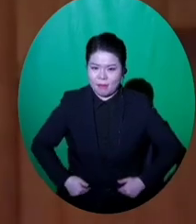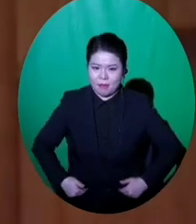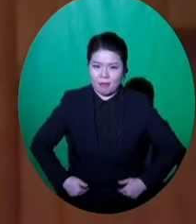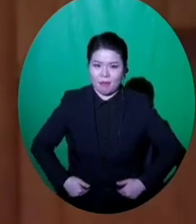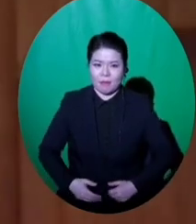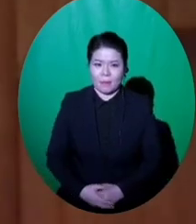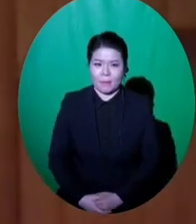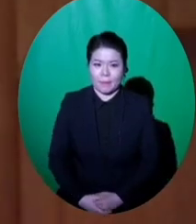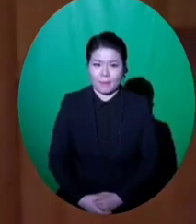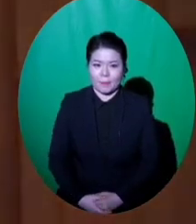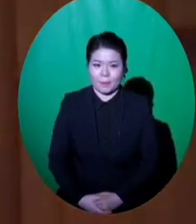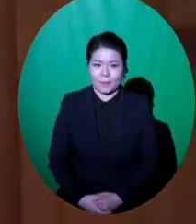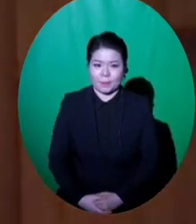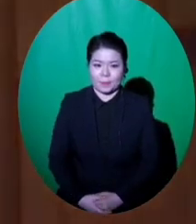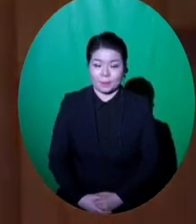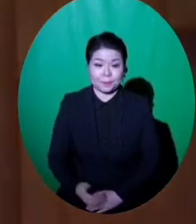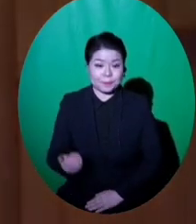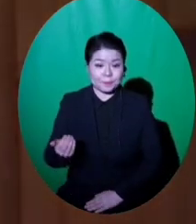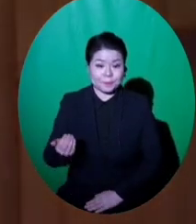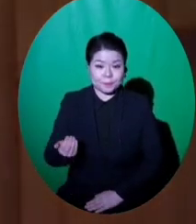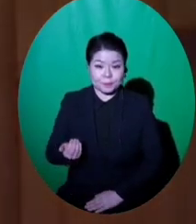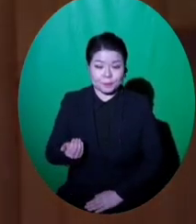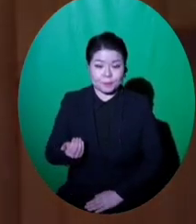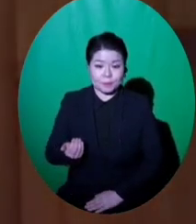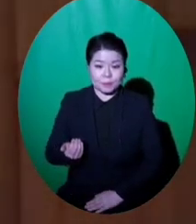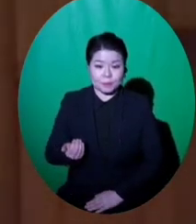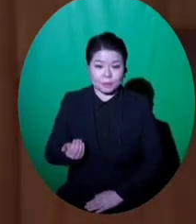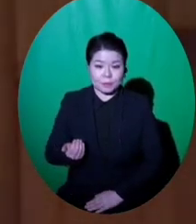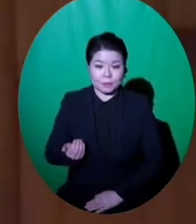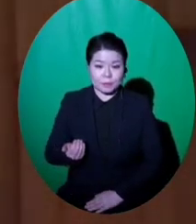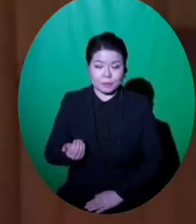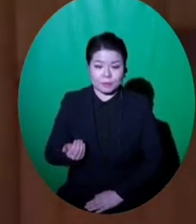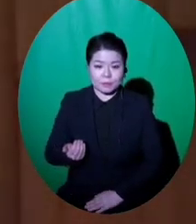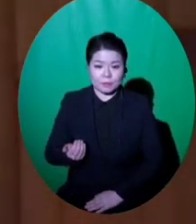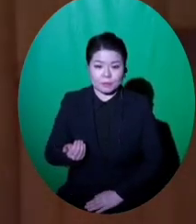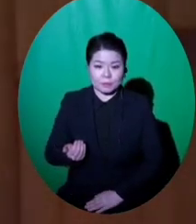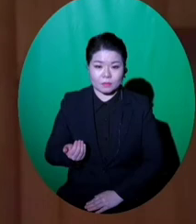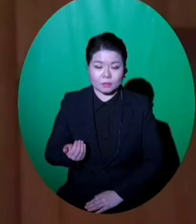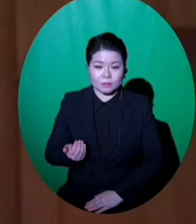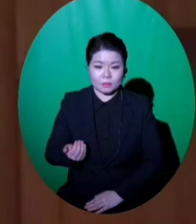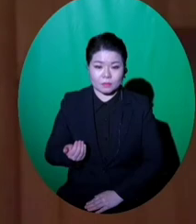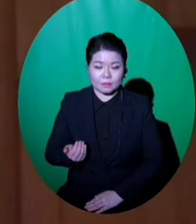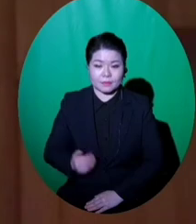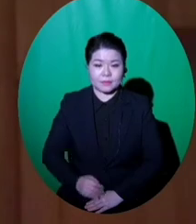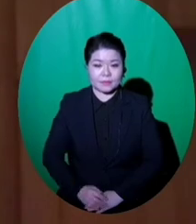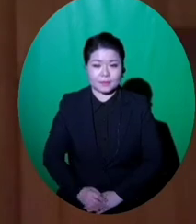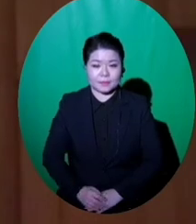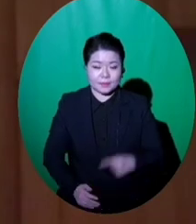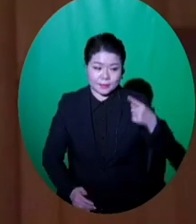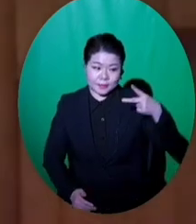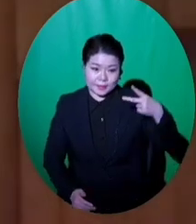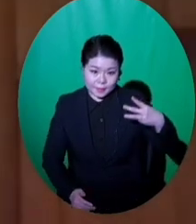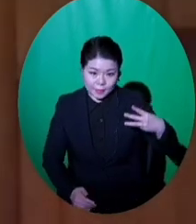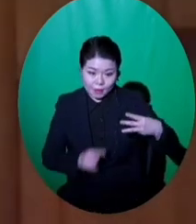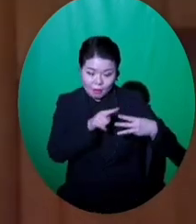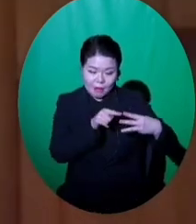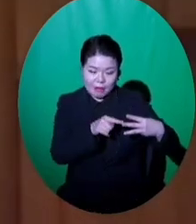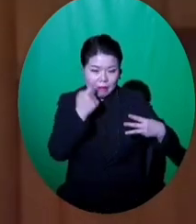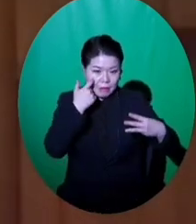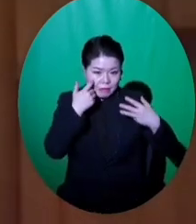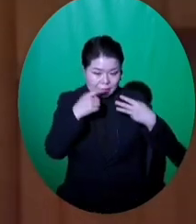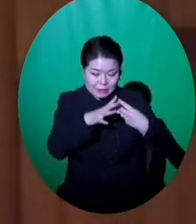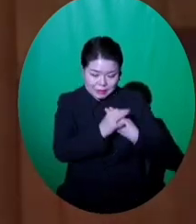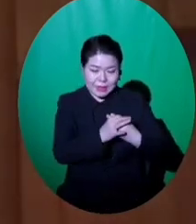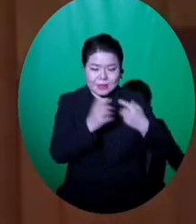said about unlearn, unmake, undo, that's exactly right. I think we really need to